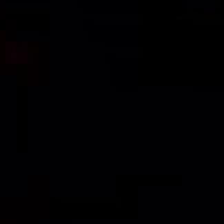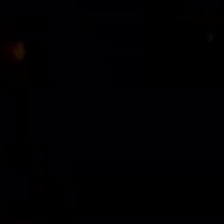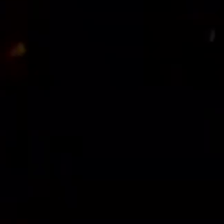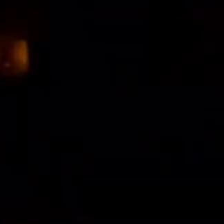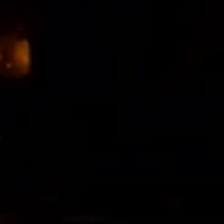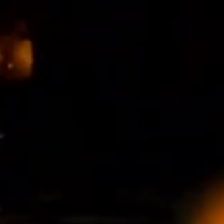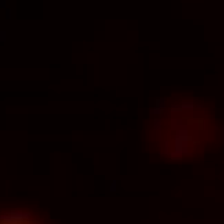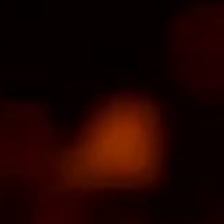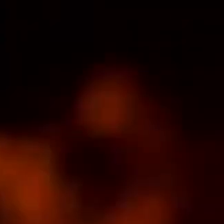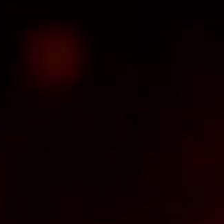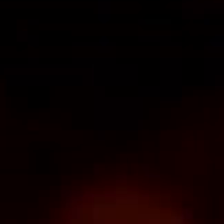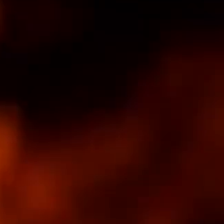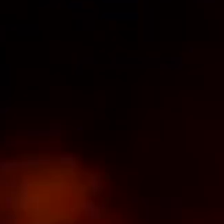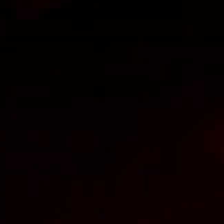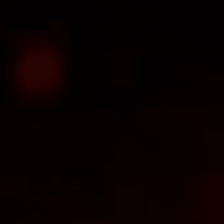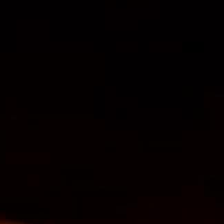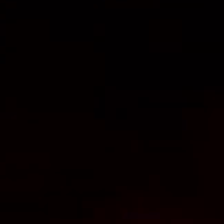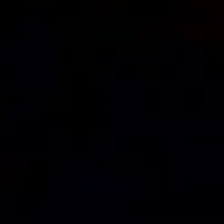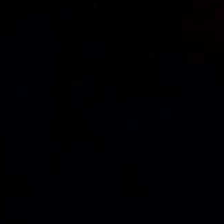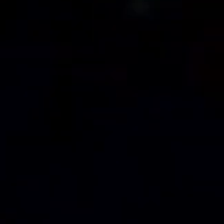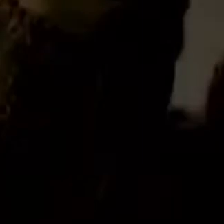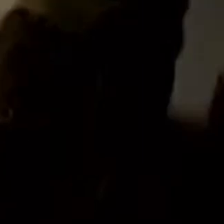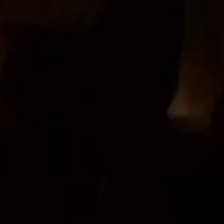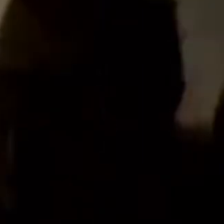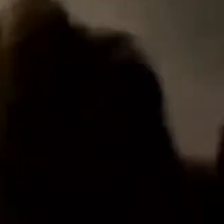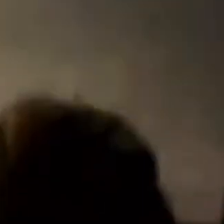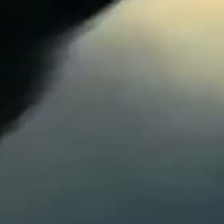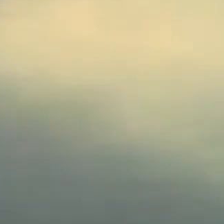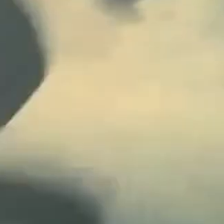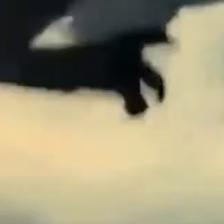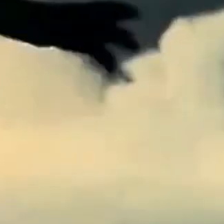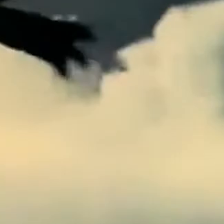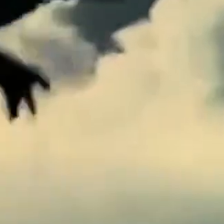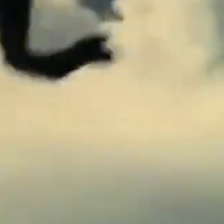Dragons. A power man should never have trifled with.